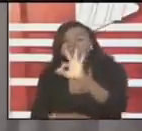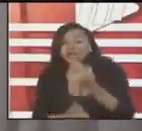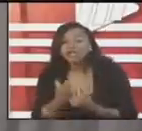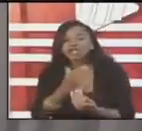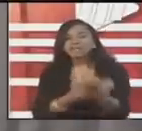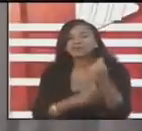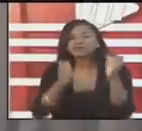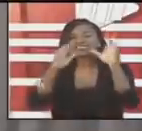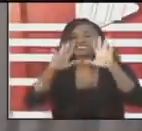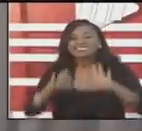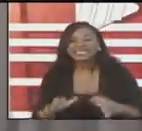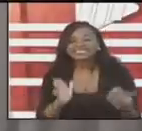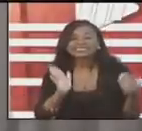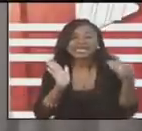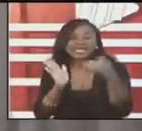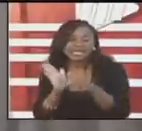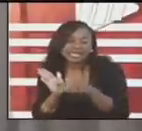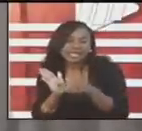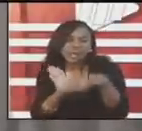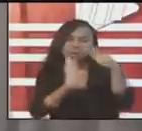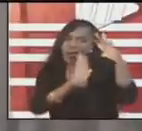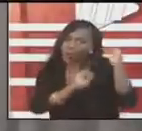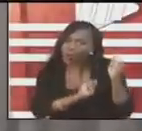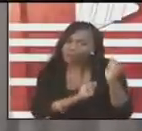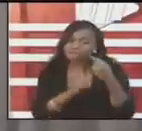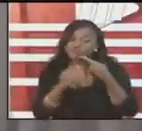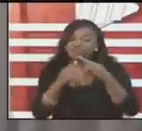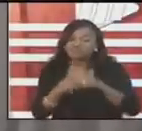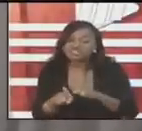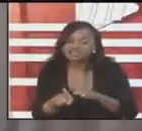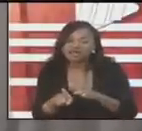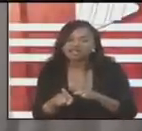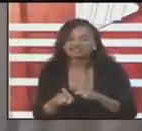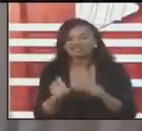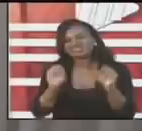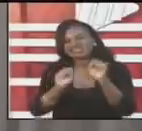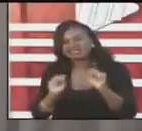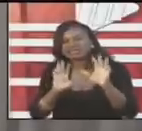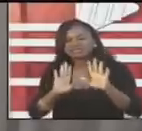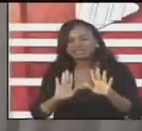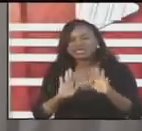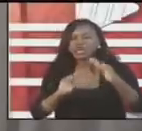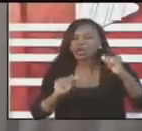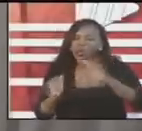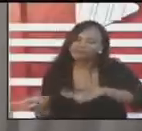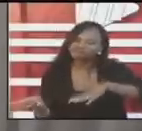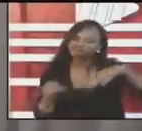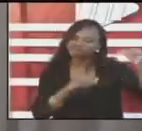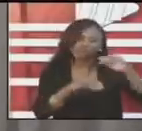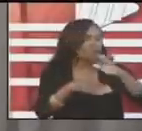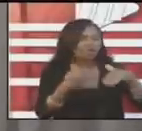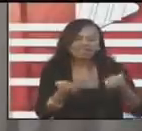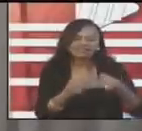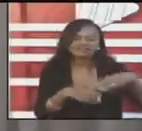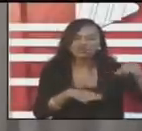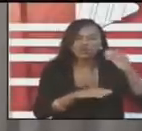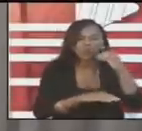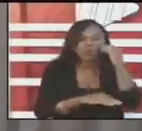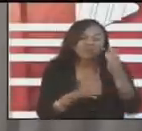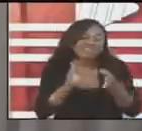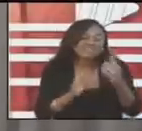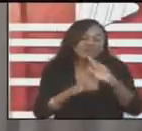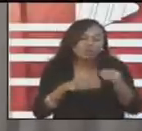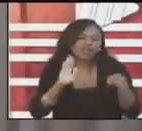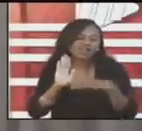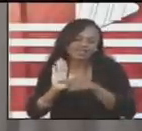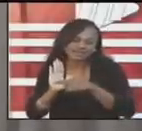hopefully have results by Saturday, if not early Sunday morning, and try to discharge everyone on Sunday. So about 6 persons